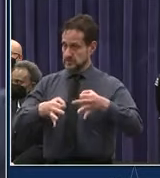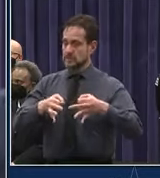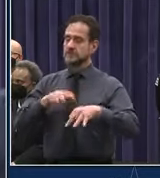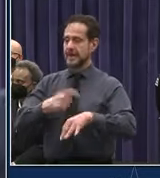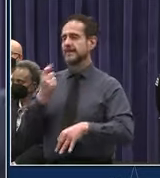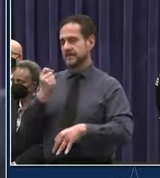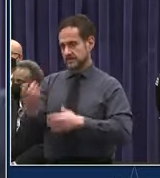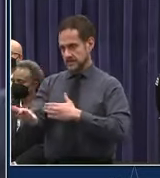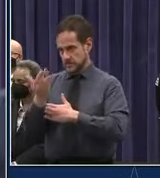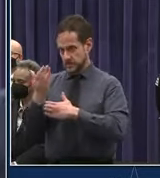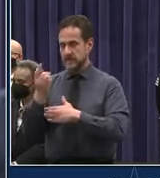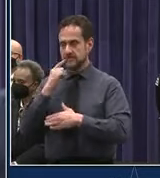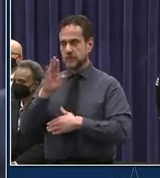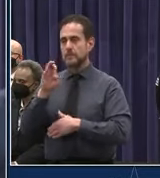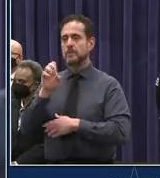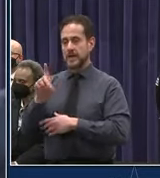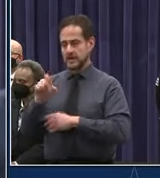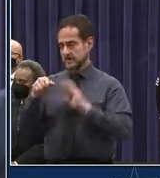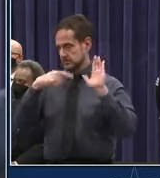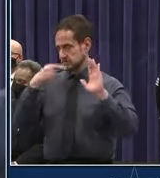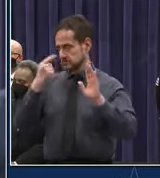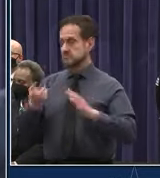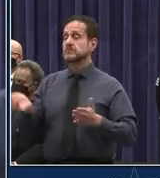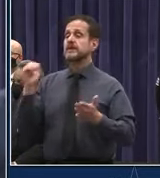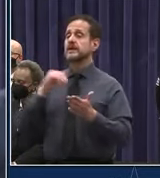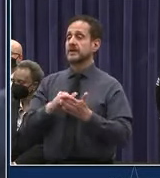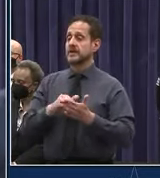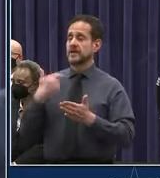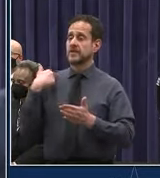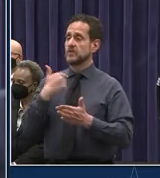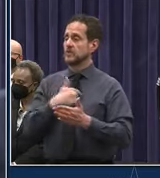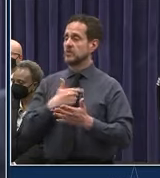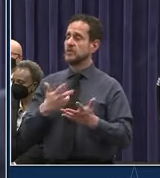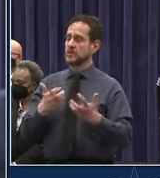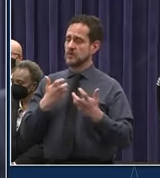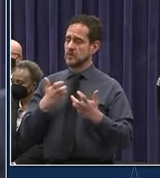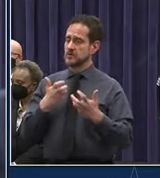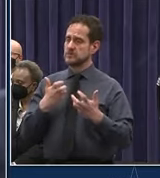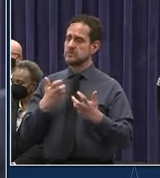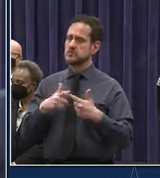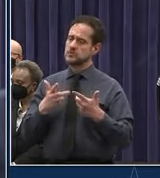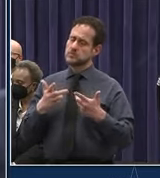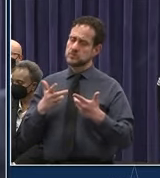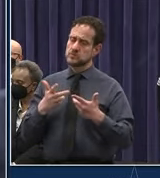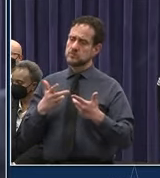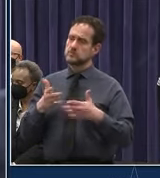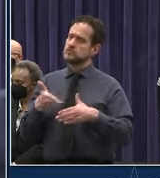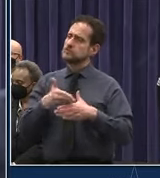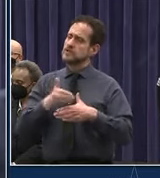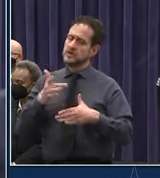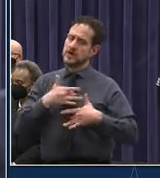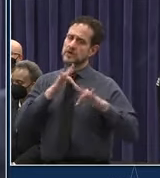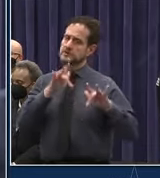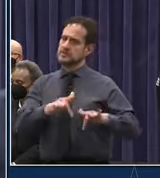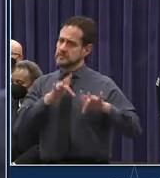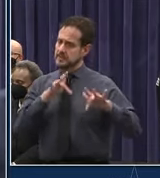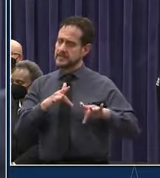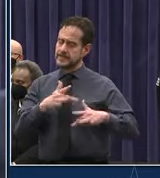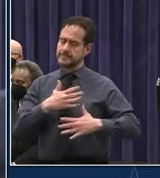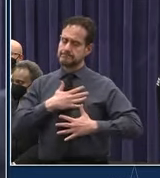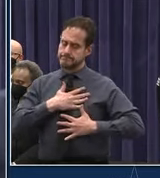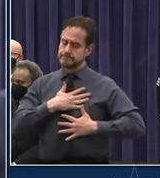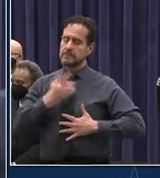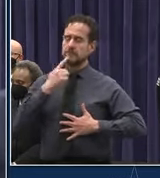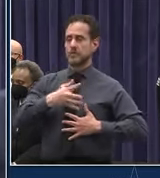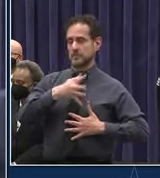11 a.m. for bond court. Again, we want to share our heartfelt sympathies as a